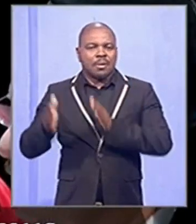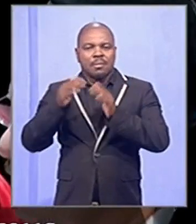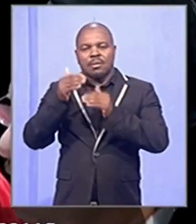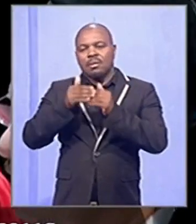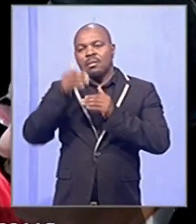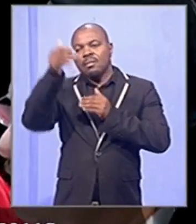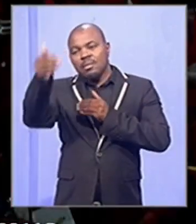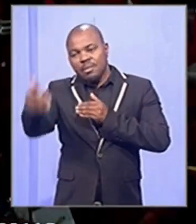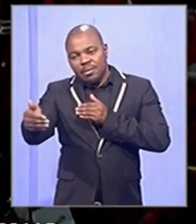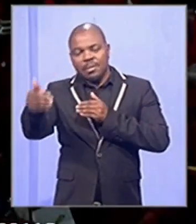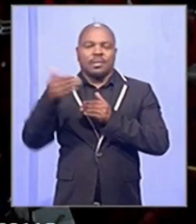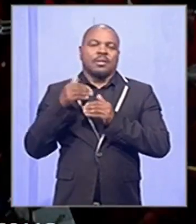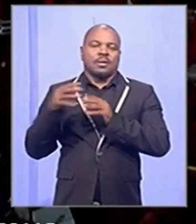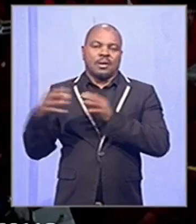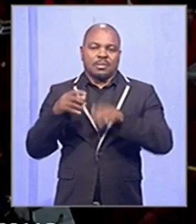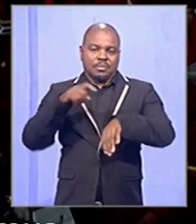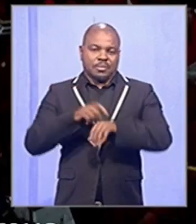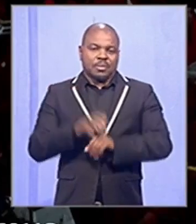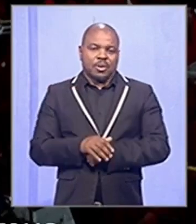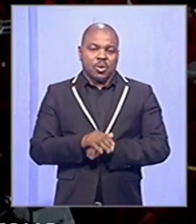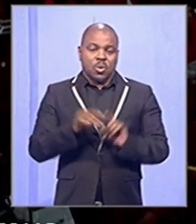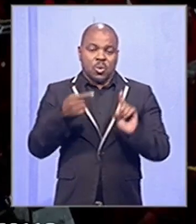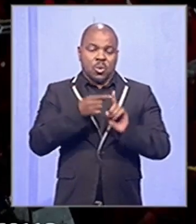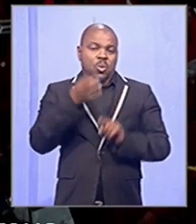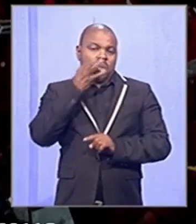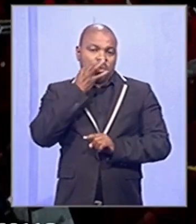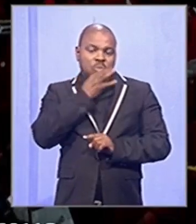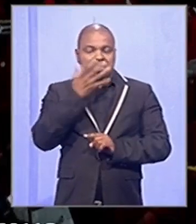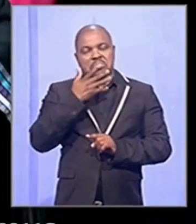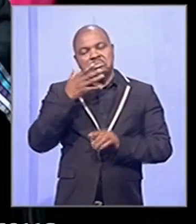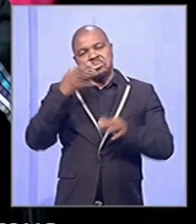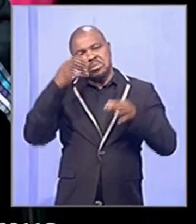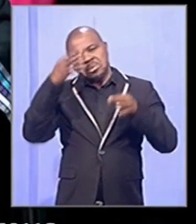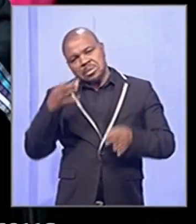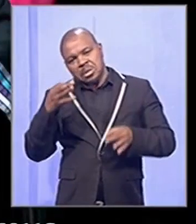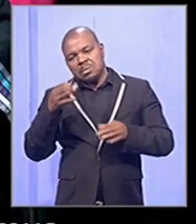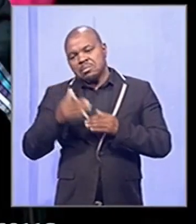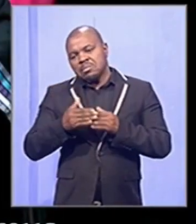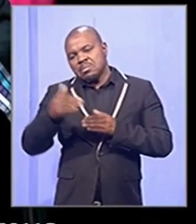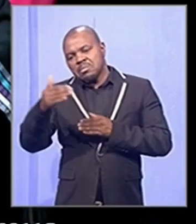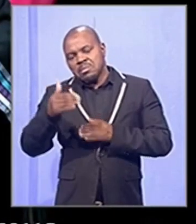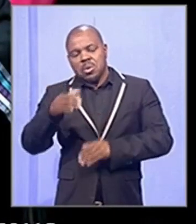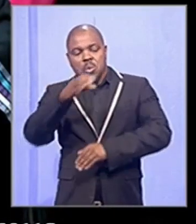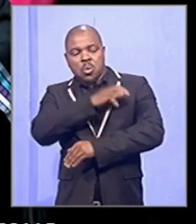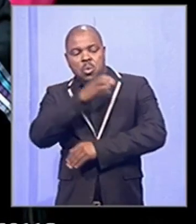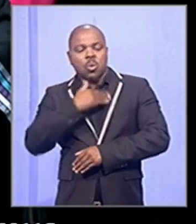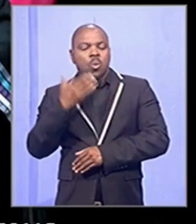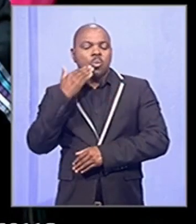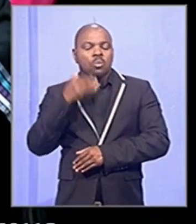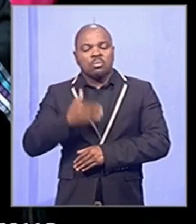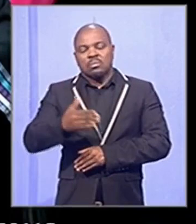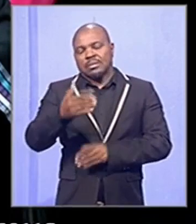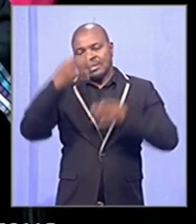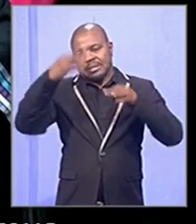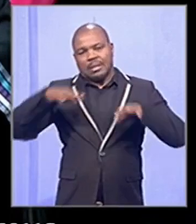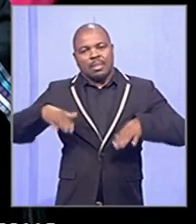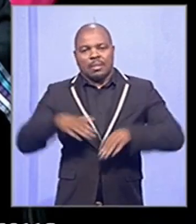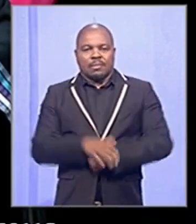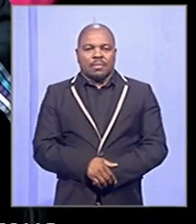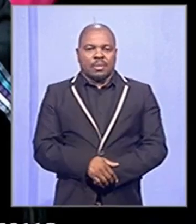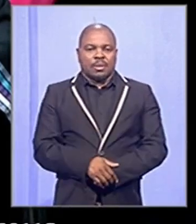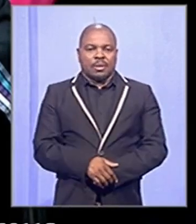it, the more you understand what it means and why you're getting it, as all the people, the wonderful people here has explained to me.